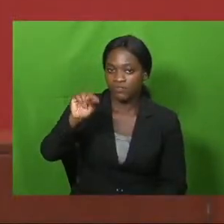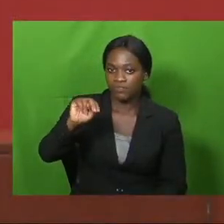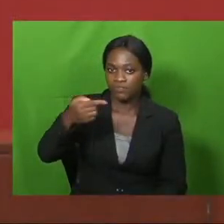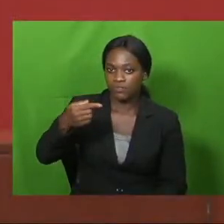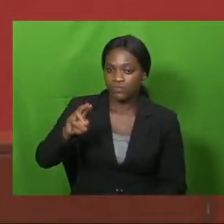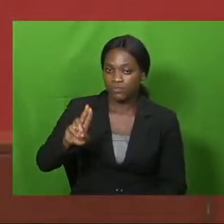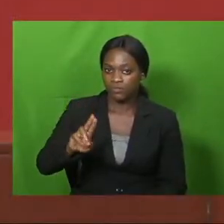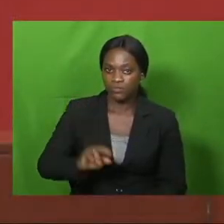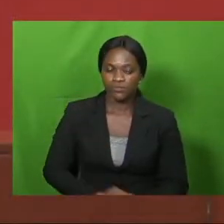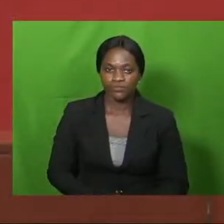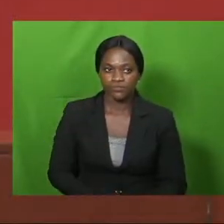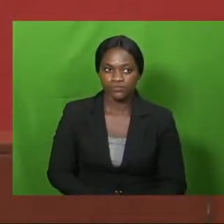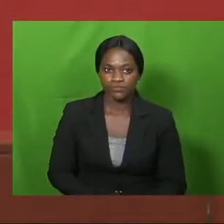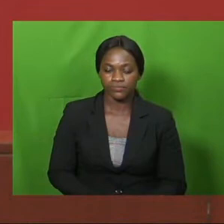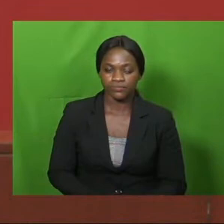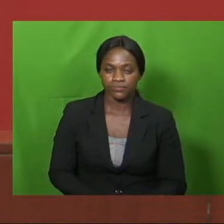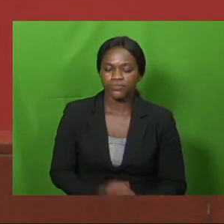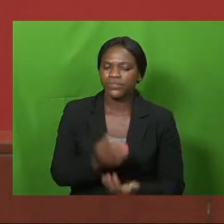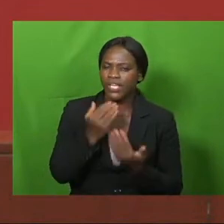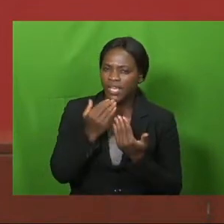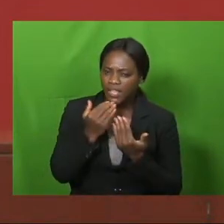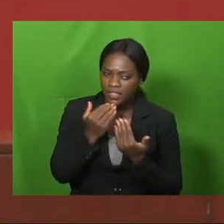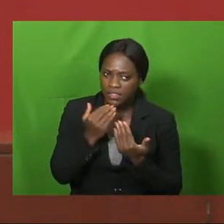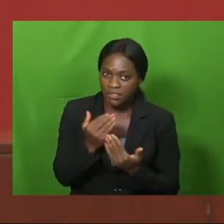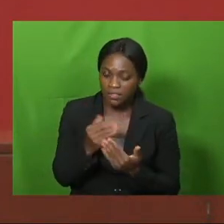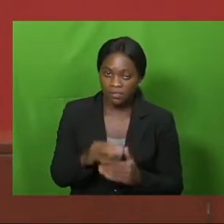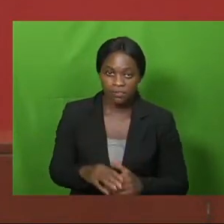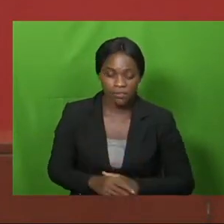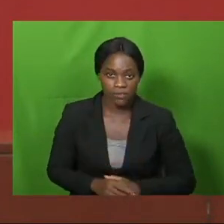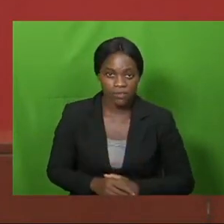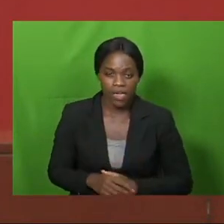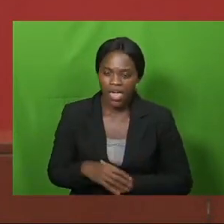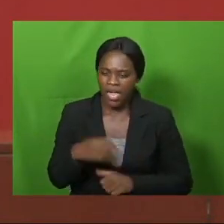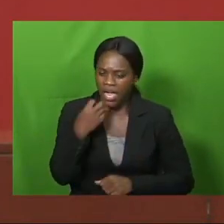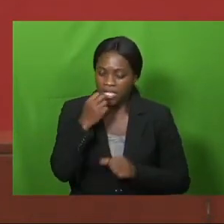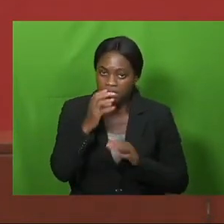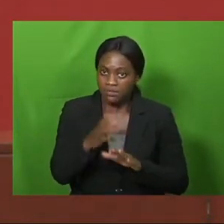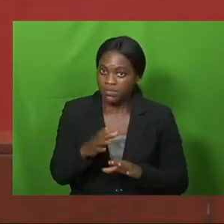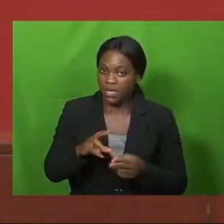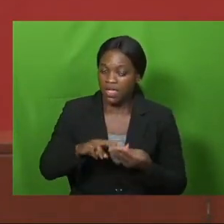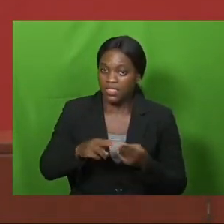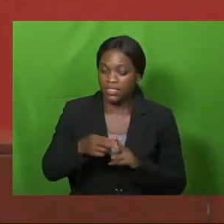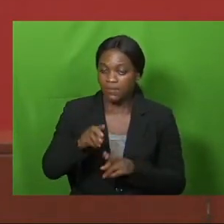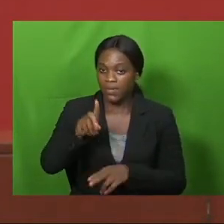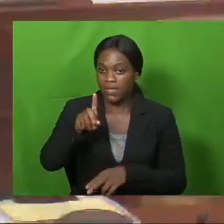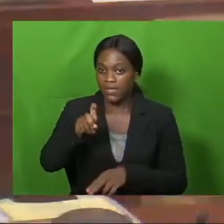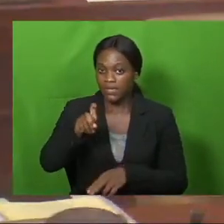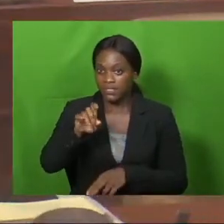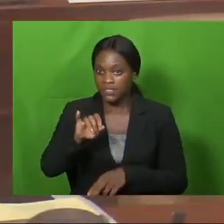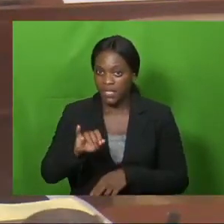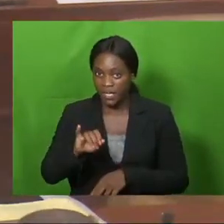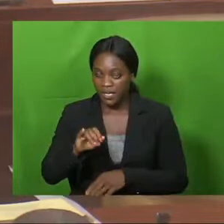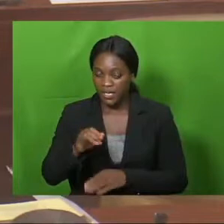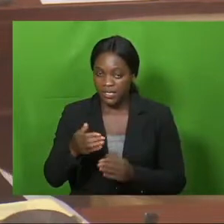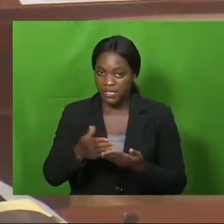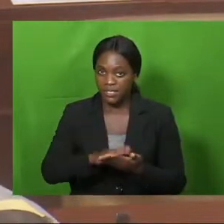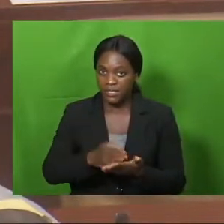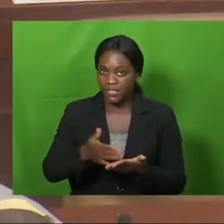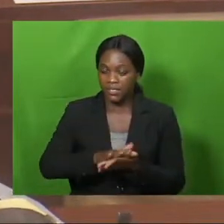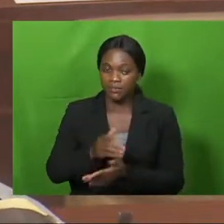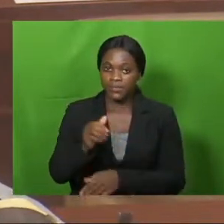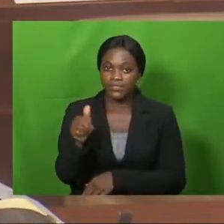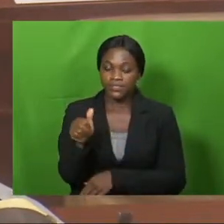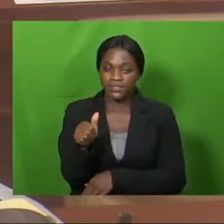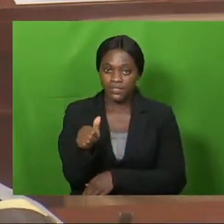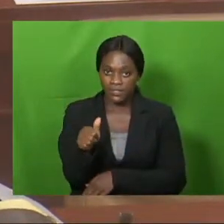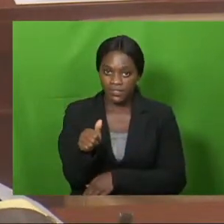I'm grateful, Mr. Speaker. Mr. Speaker, item number XI at page 10.